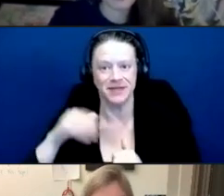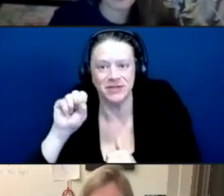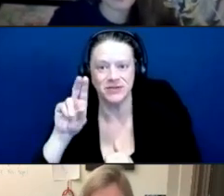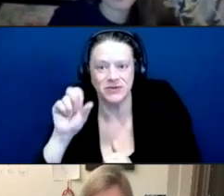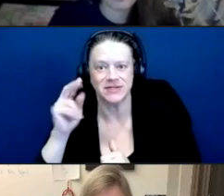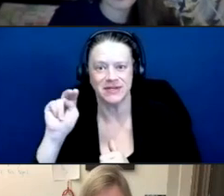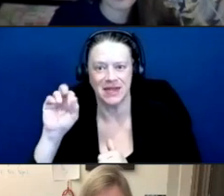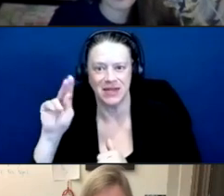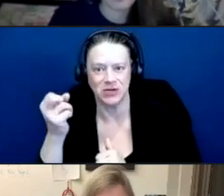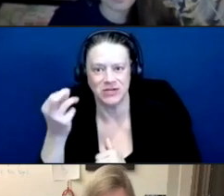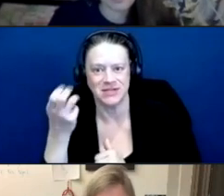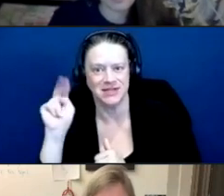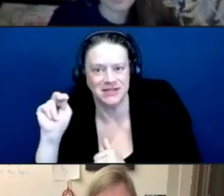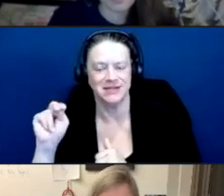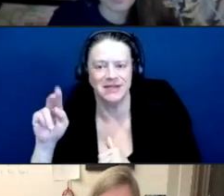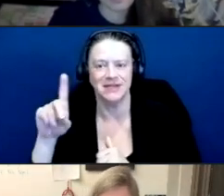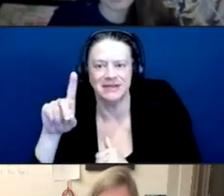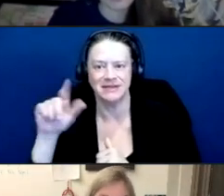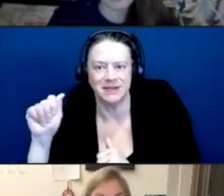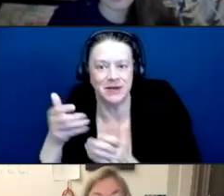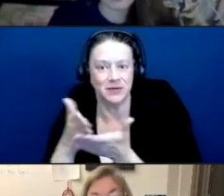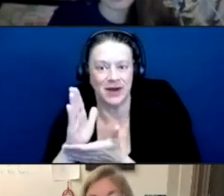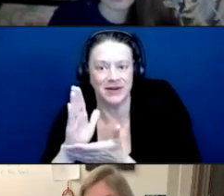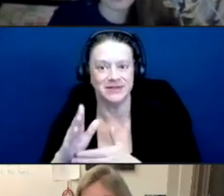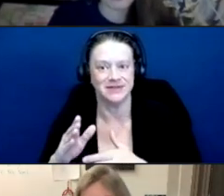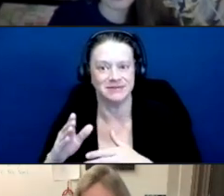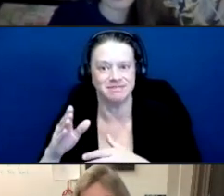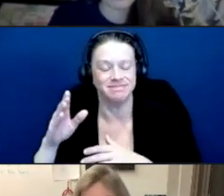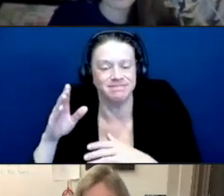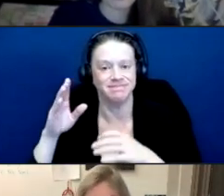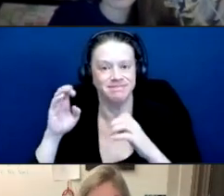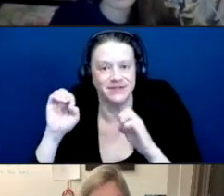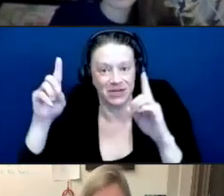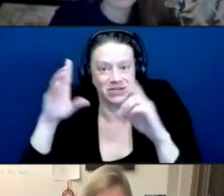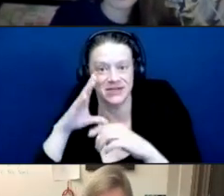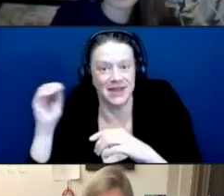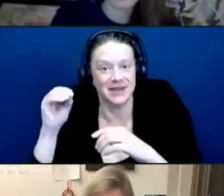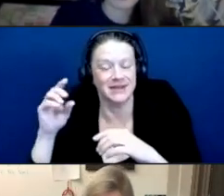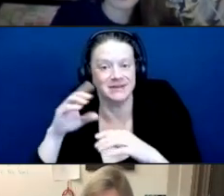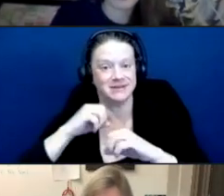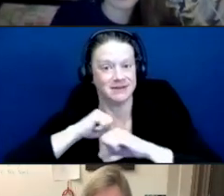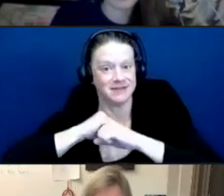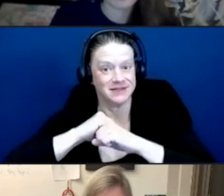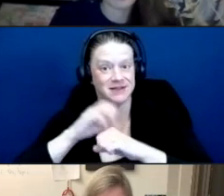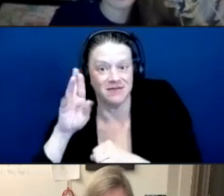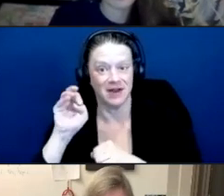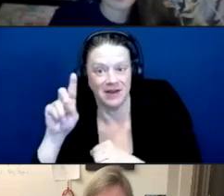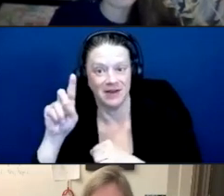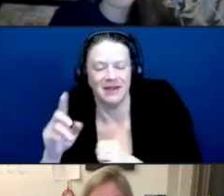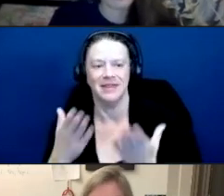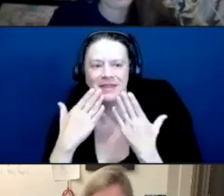Fund. And thank you for joining us this evening for COVID-19 vaccines for disabled children with Dr.